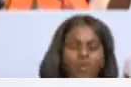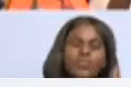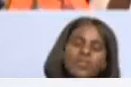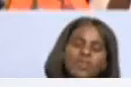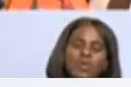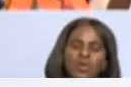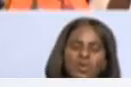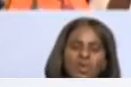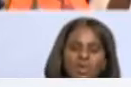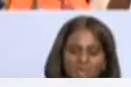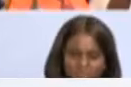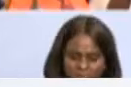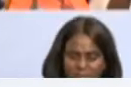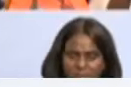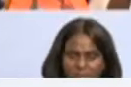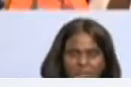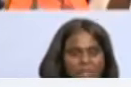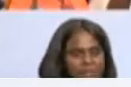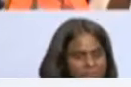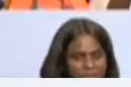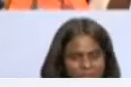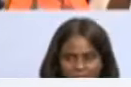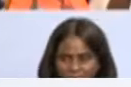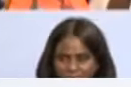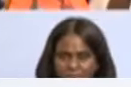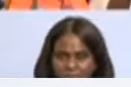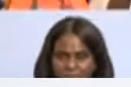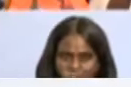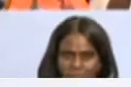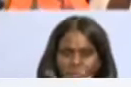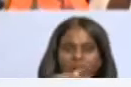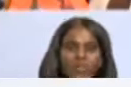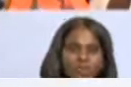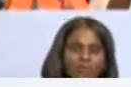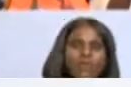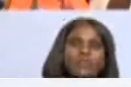we claim to serve. So let us work together.